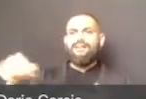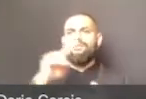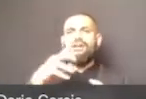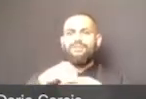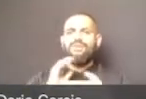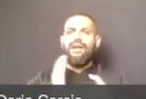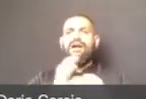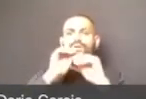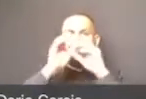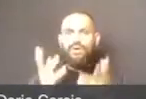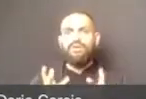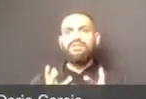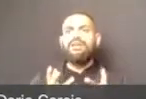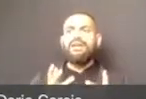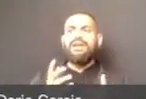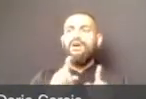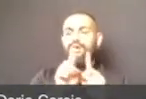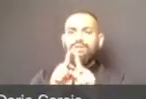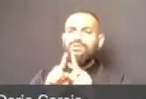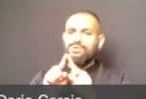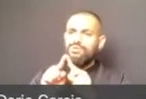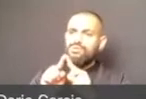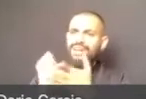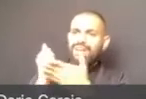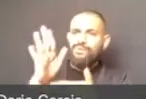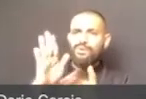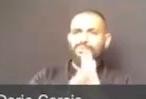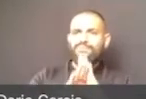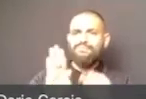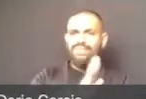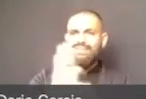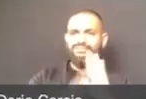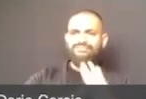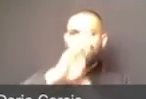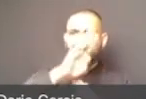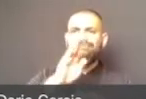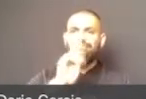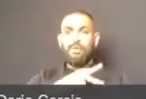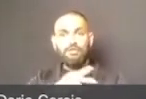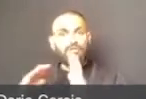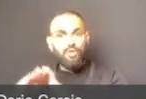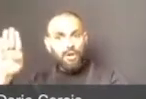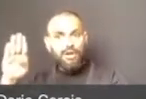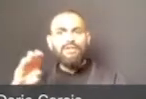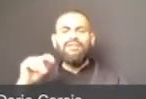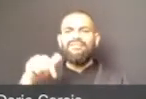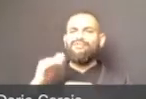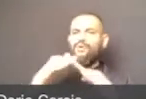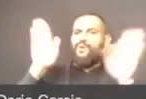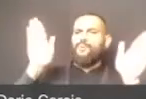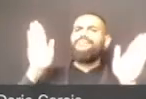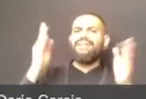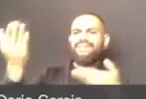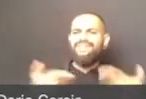and again, help your business thrive, help you personally thrive. And so this is an open invitation. We understand what the